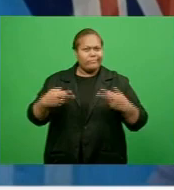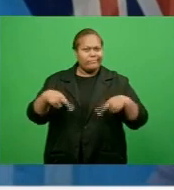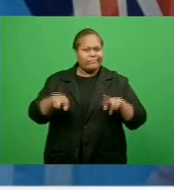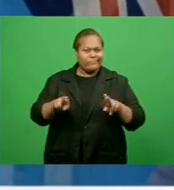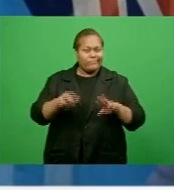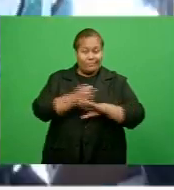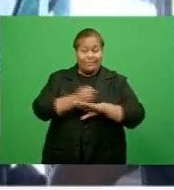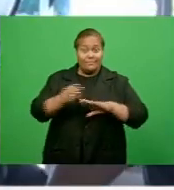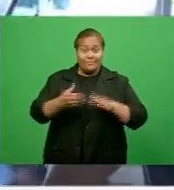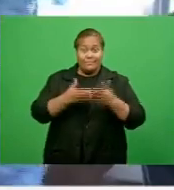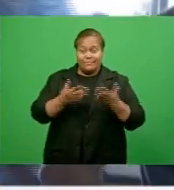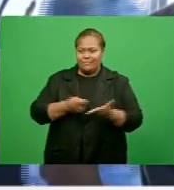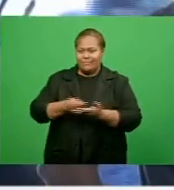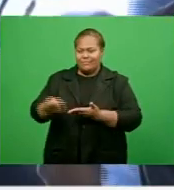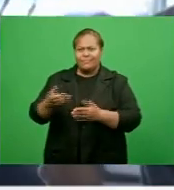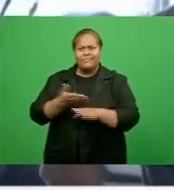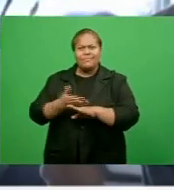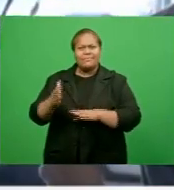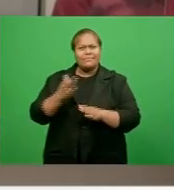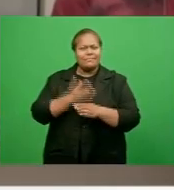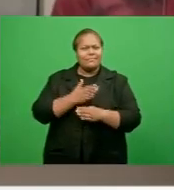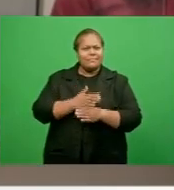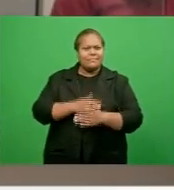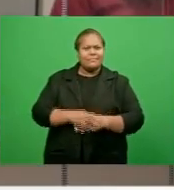Government to subsidise new jobs.